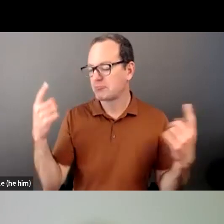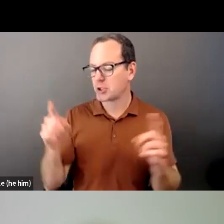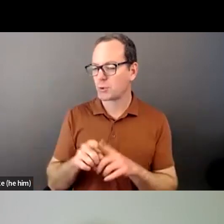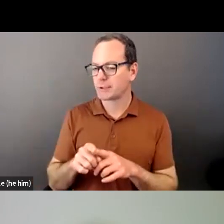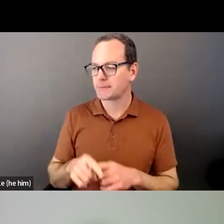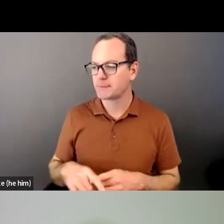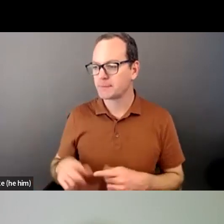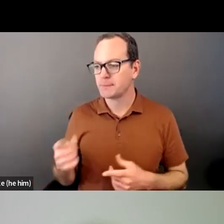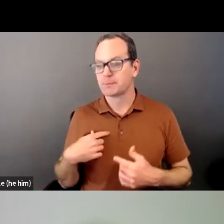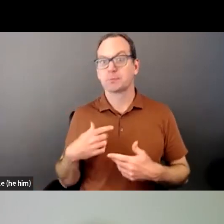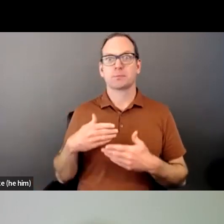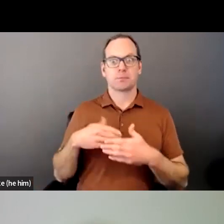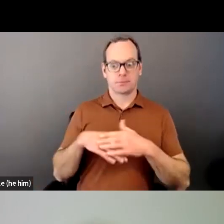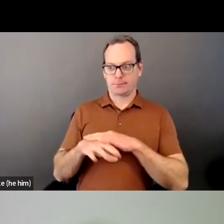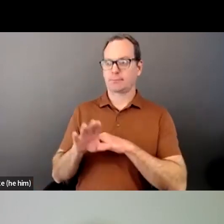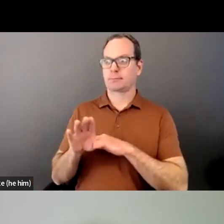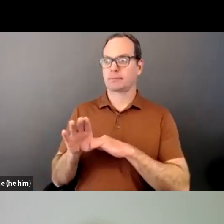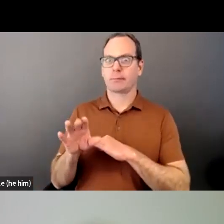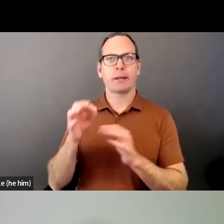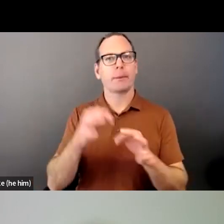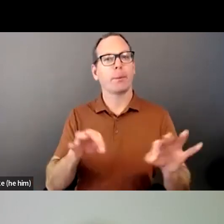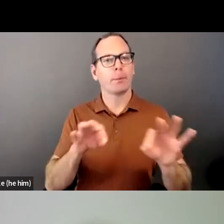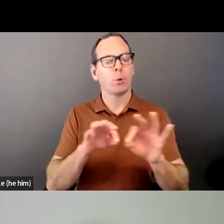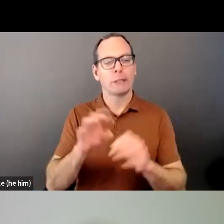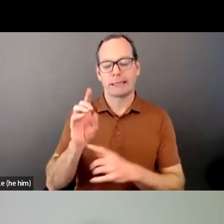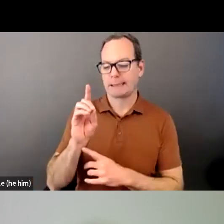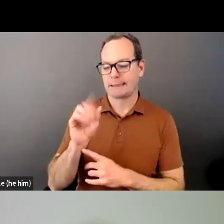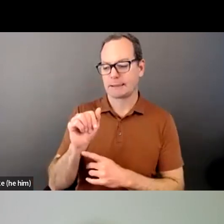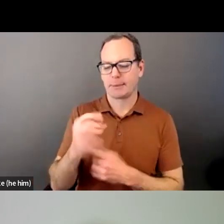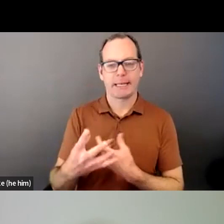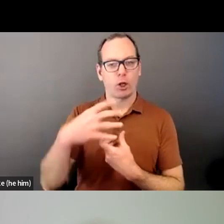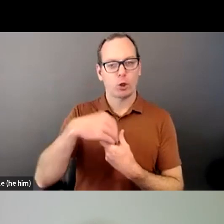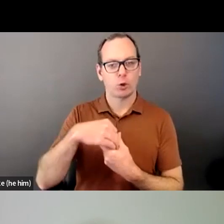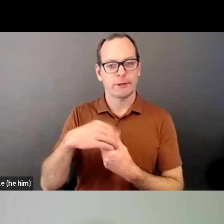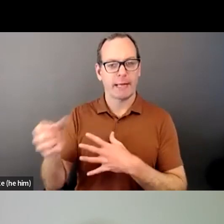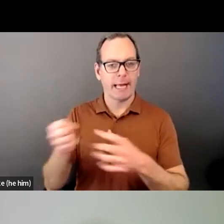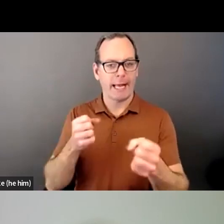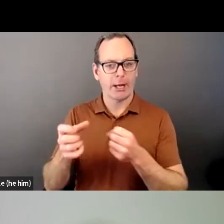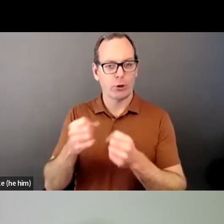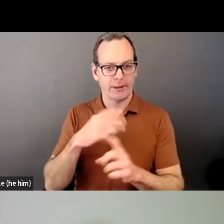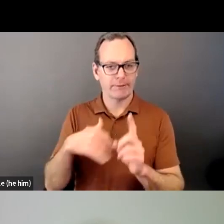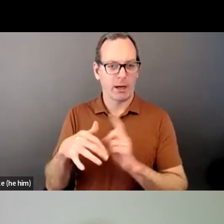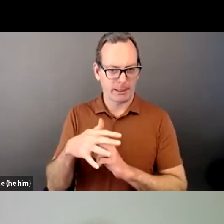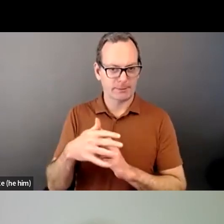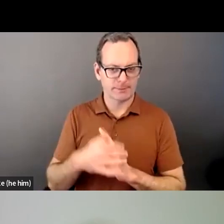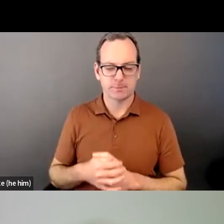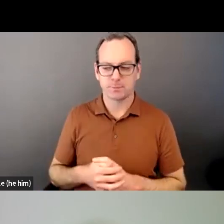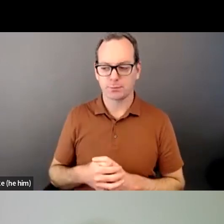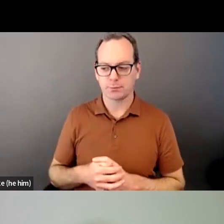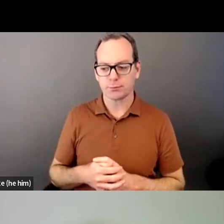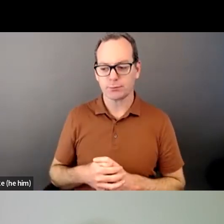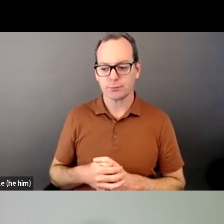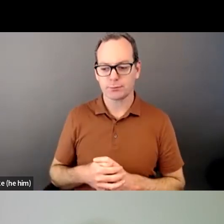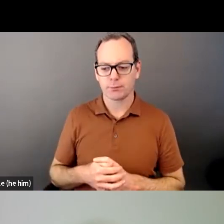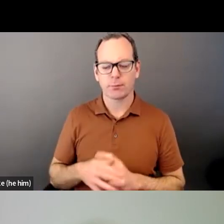where it's a disability inclusive hiring environment, where I think it's important that we reframe and focus on business advantages instead of